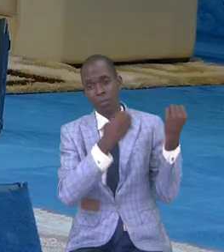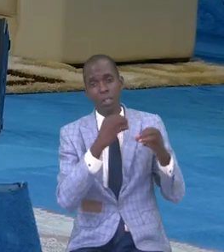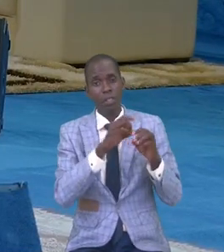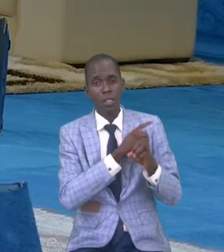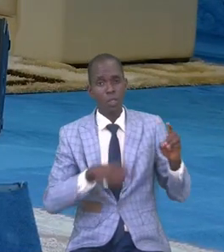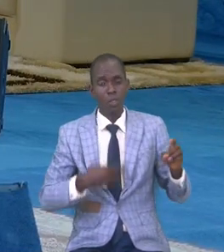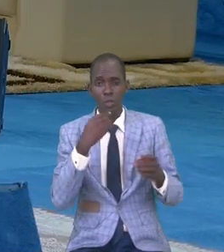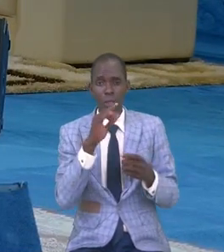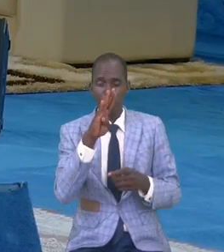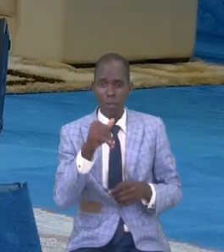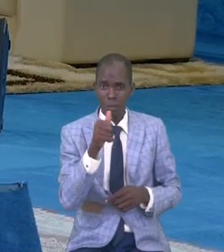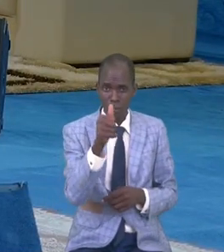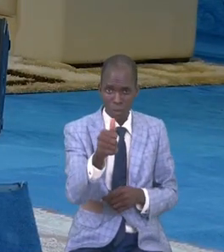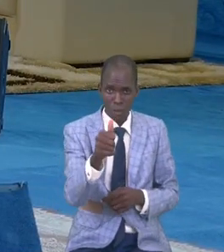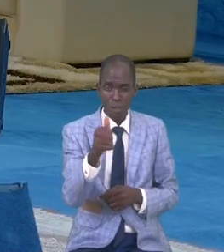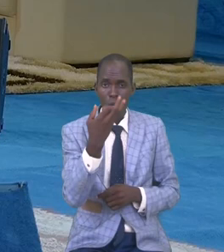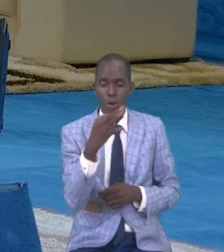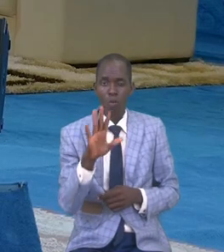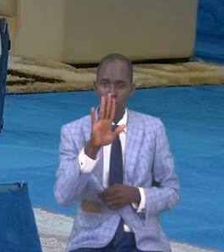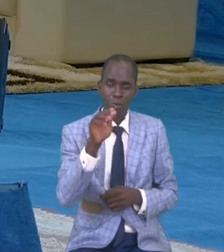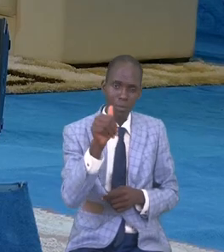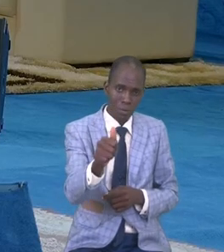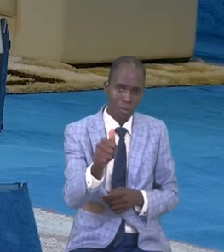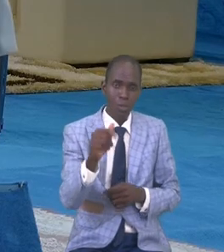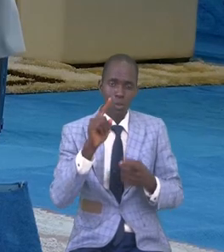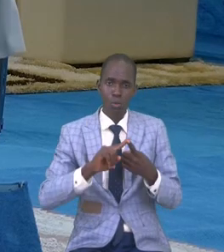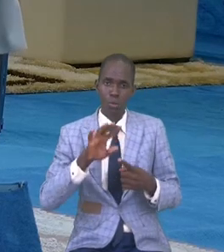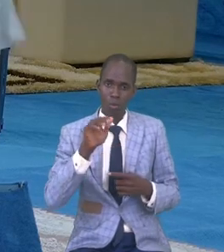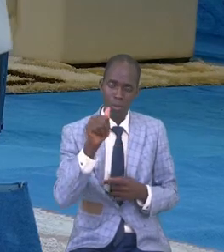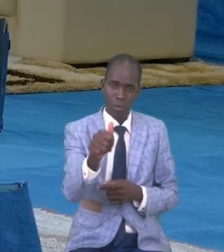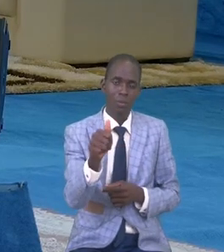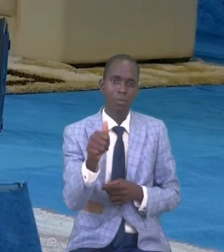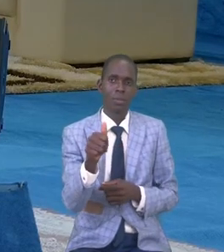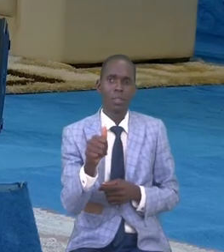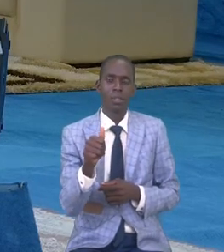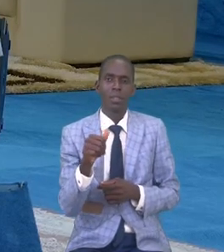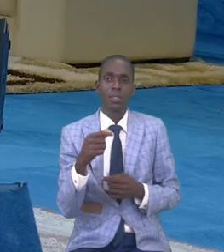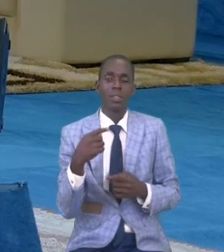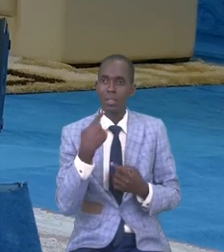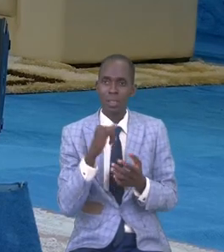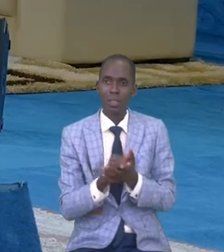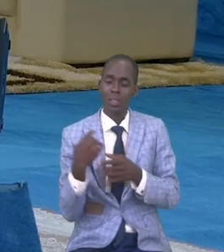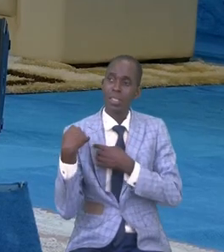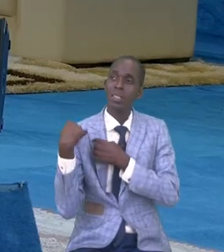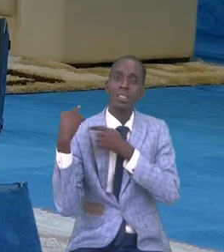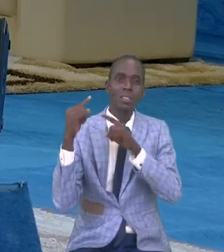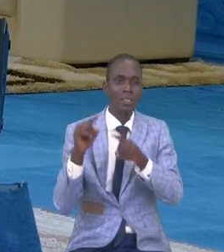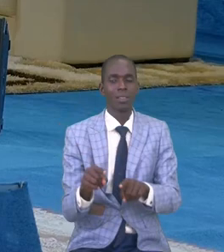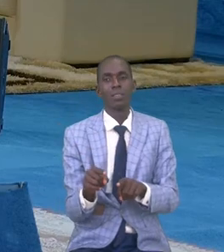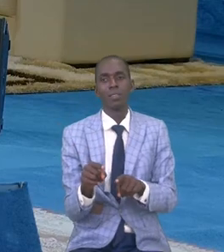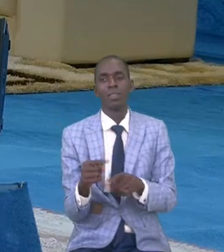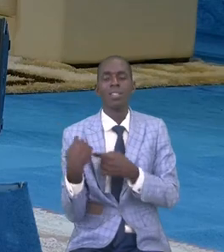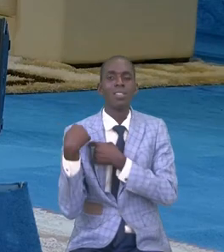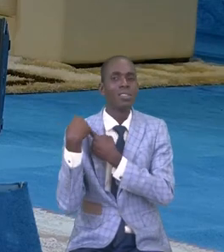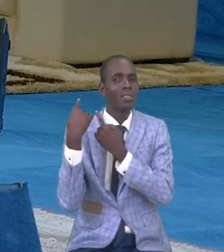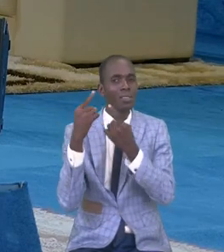by yourself, of yourself, to yourself. Since the Son,